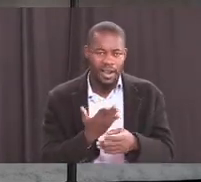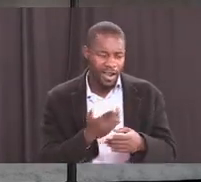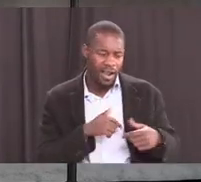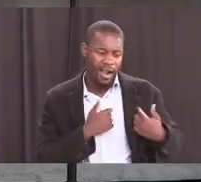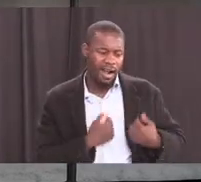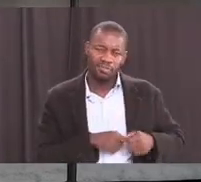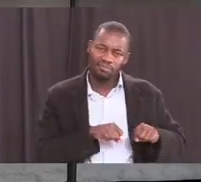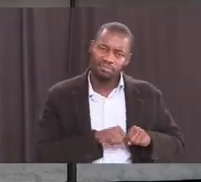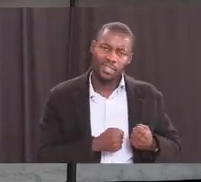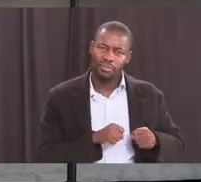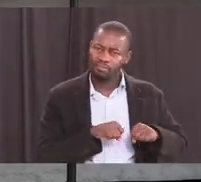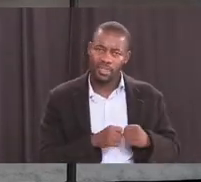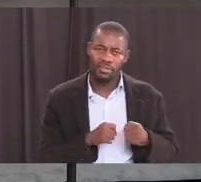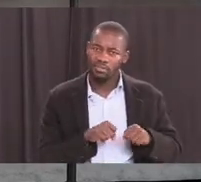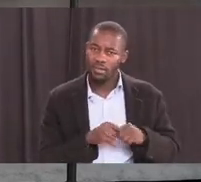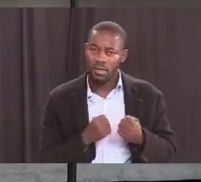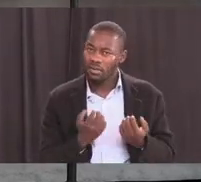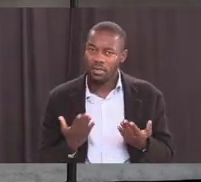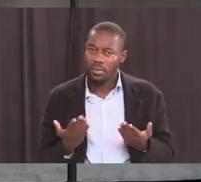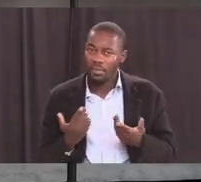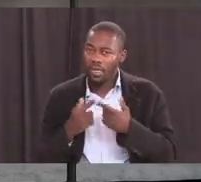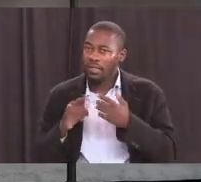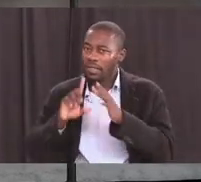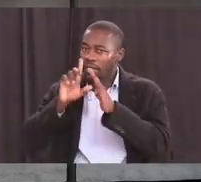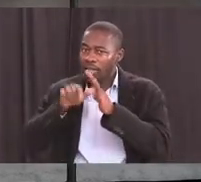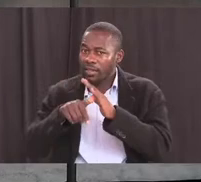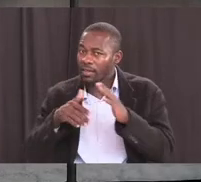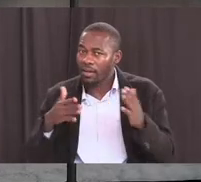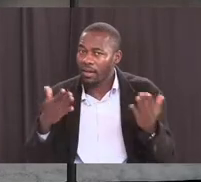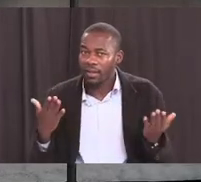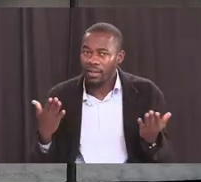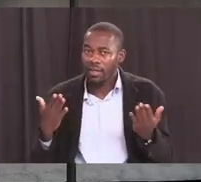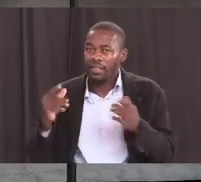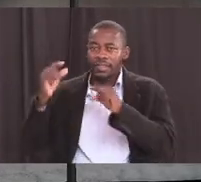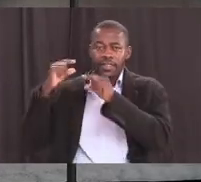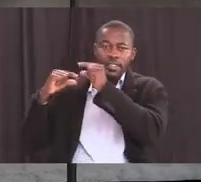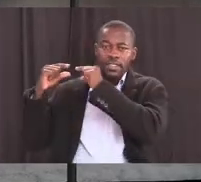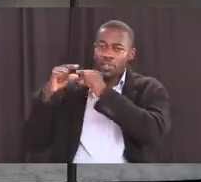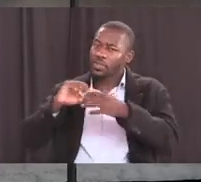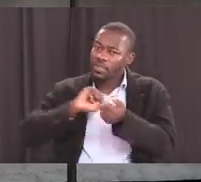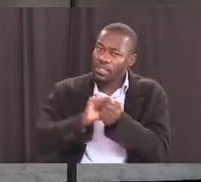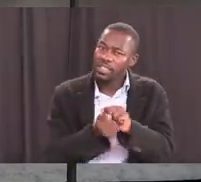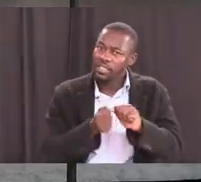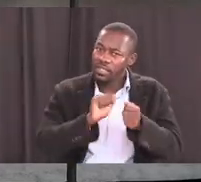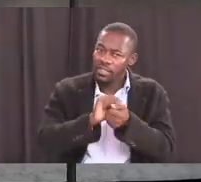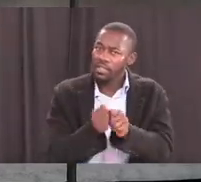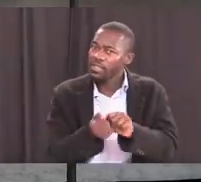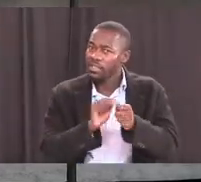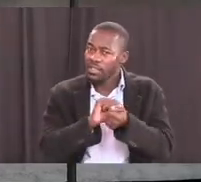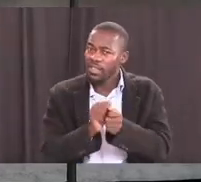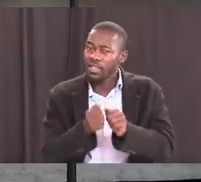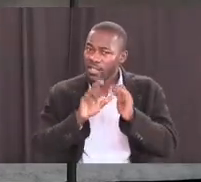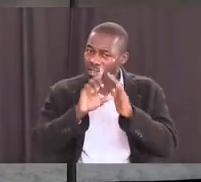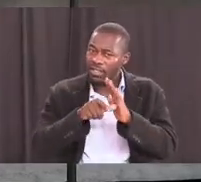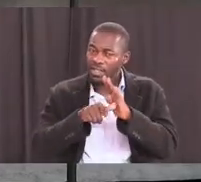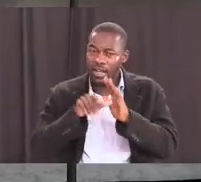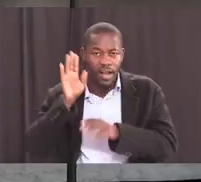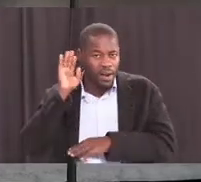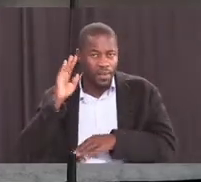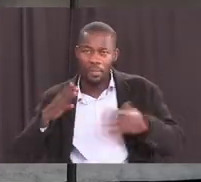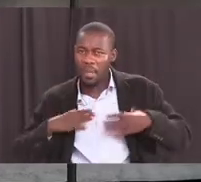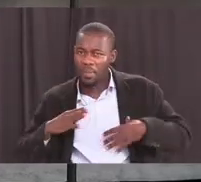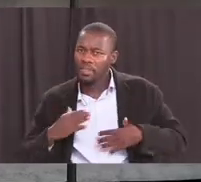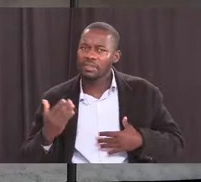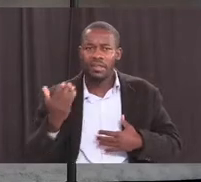then generations later, they never see anything, but generations later, we hear about people coming to know Jesus because of